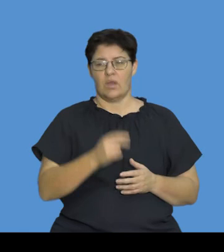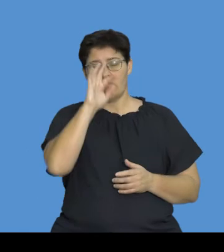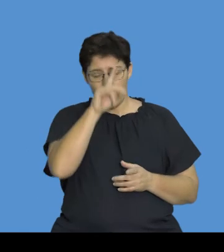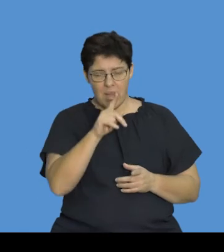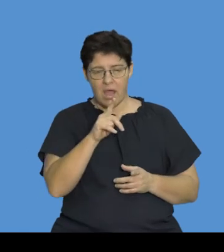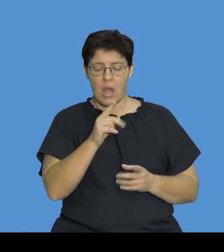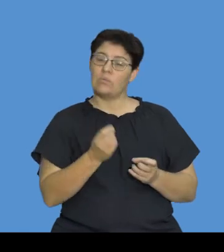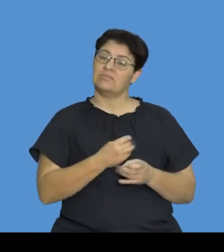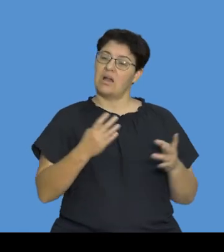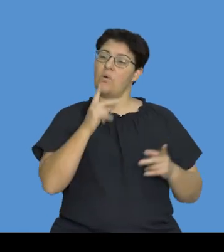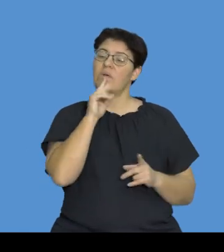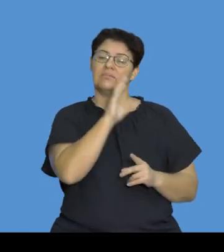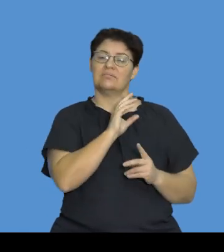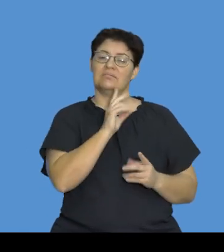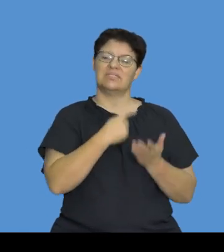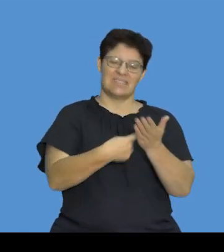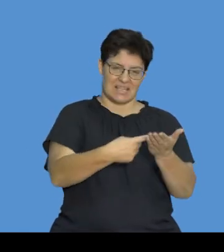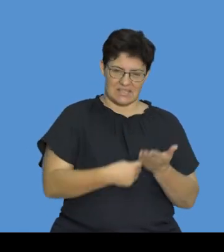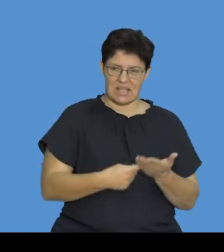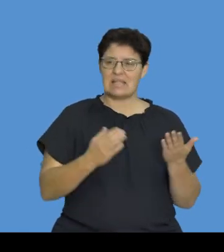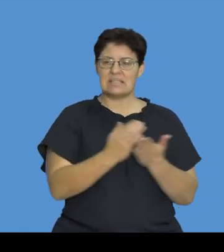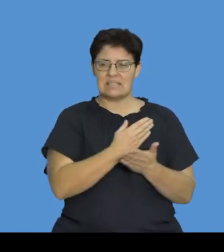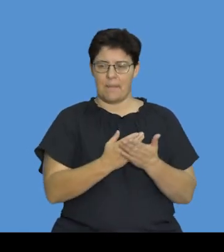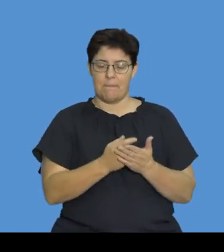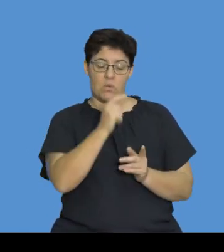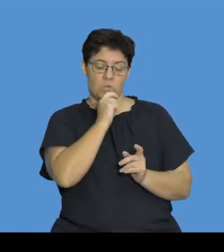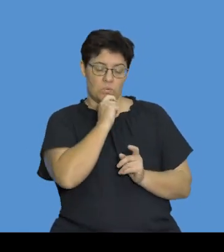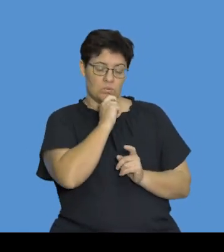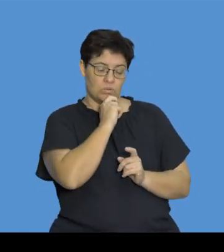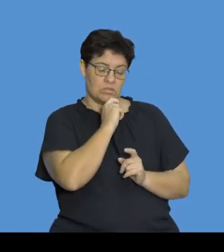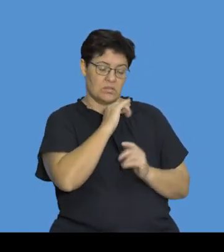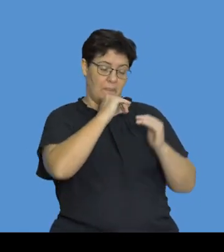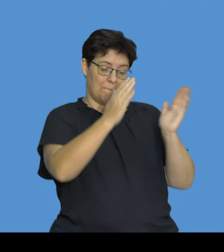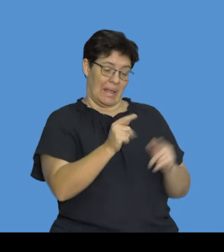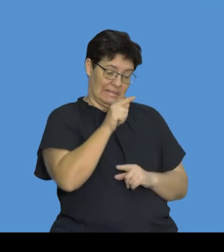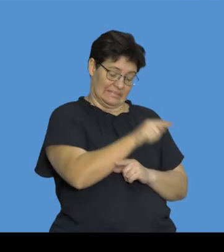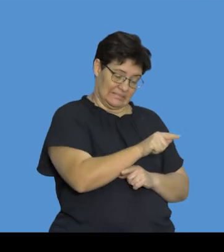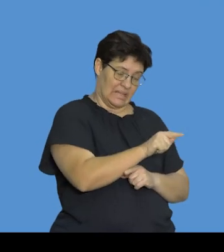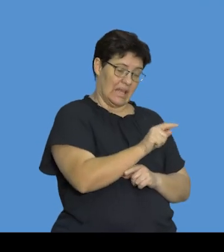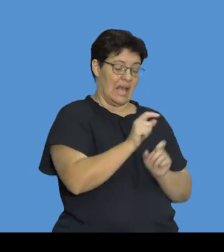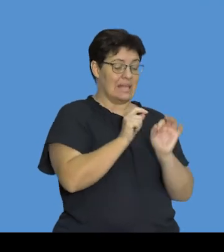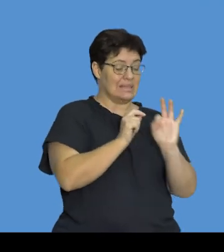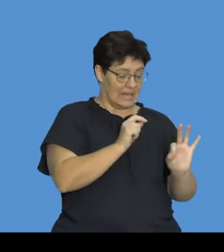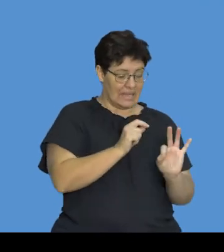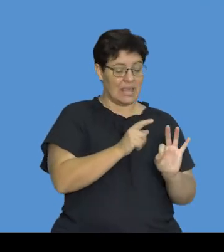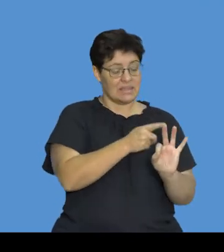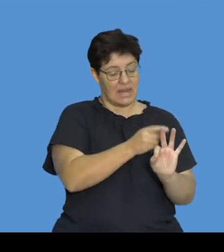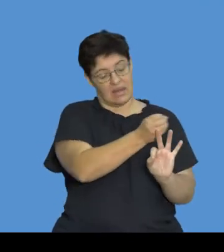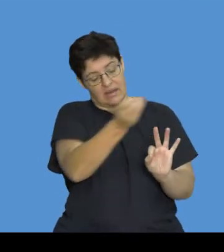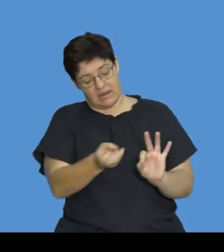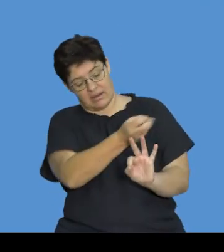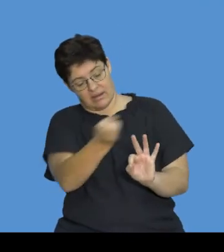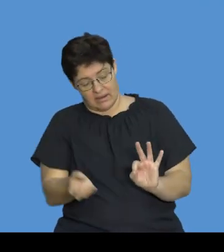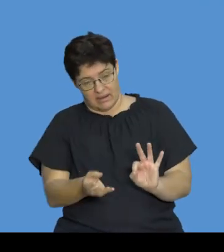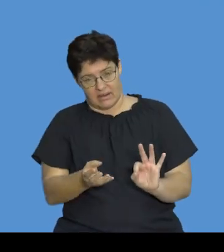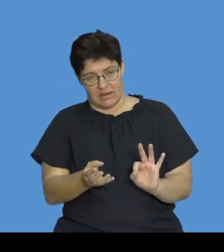initially spoke about this, some people might prefer using the bigger bracket to multiply with the smaller bracket. It's really